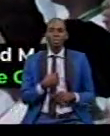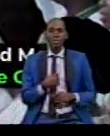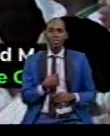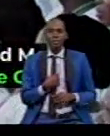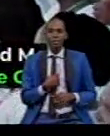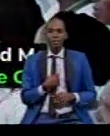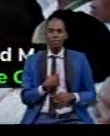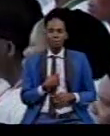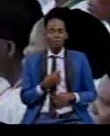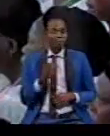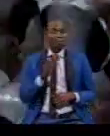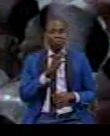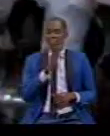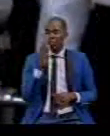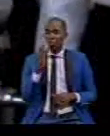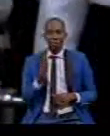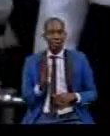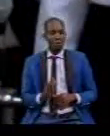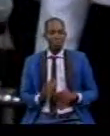hereafter you can be